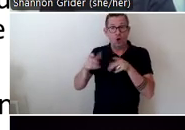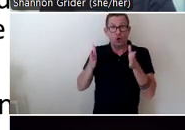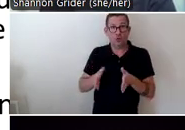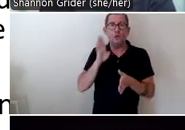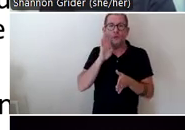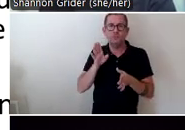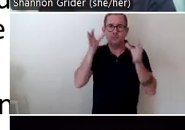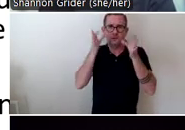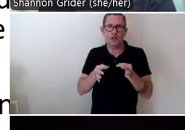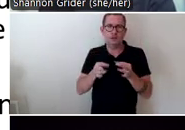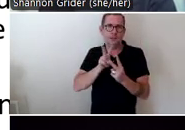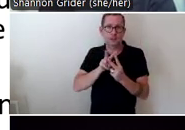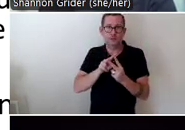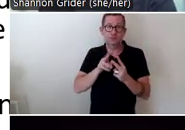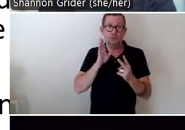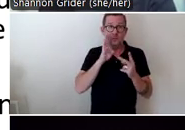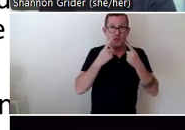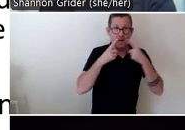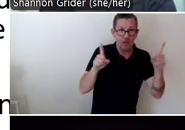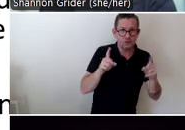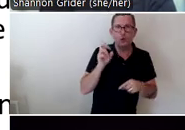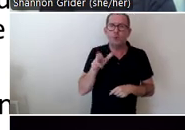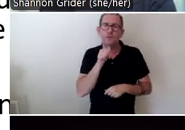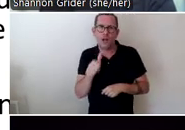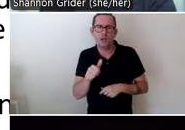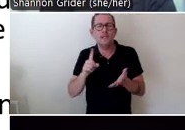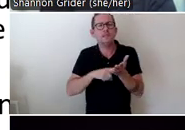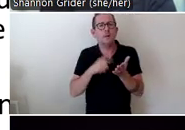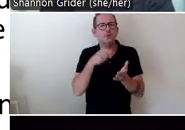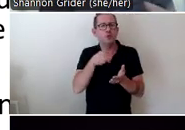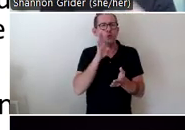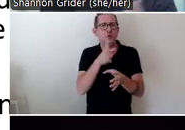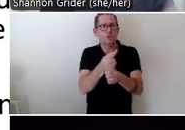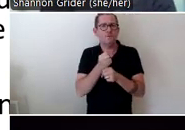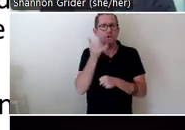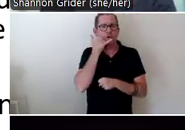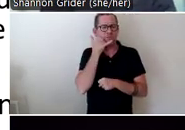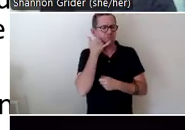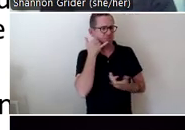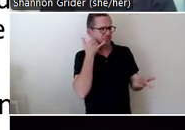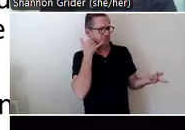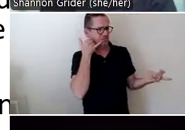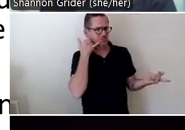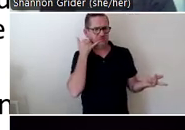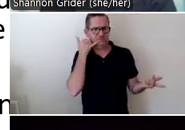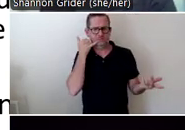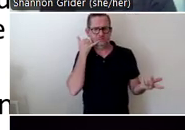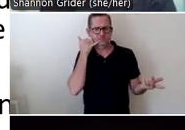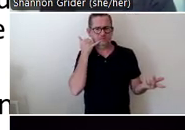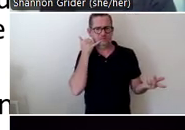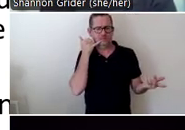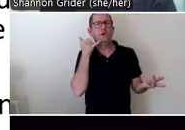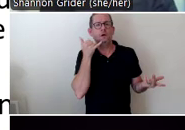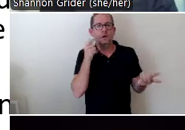individual. The deaf caller themselves has if they are making the call to you, has the decision